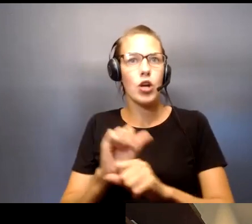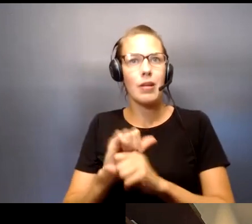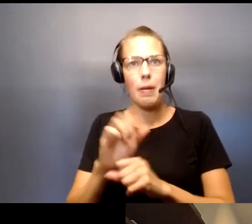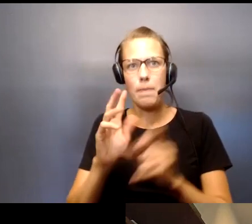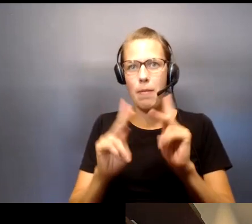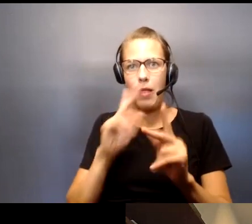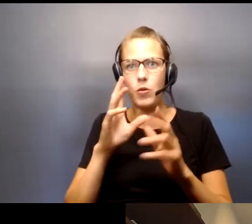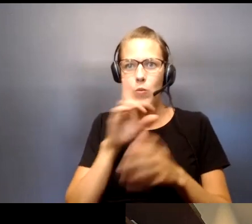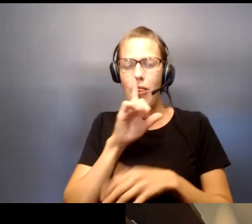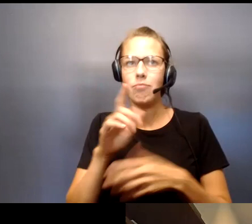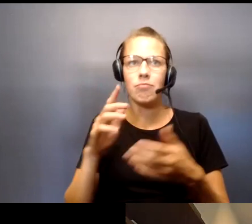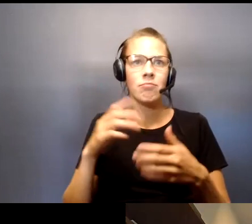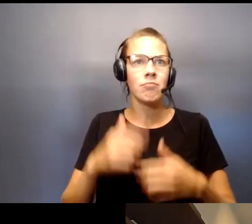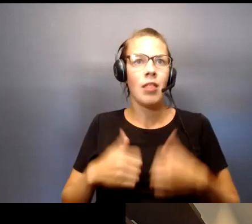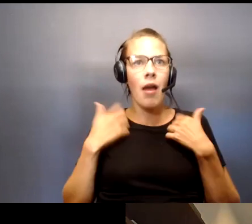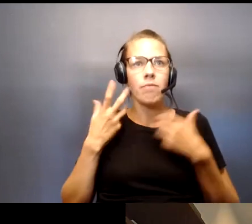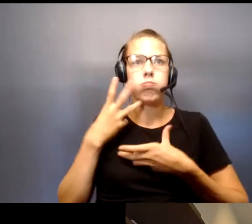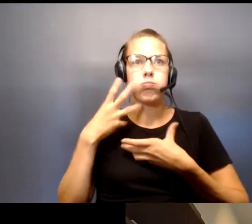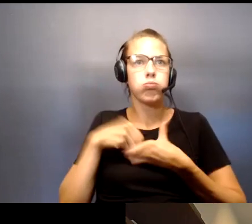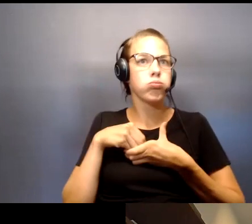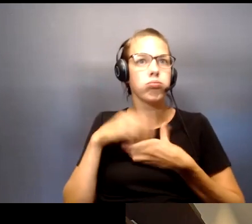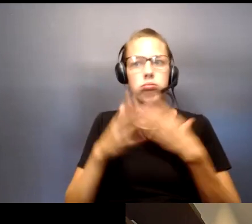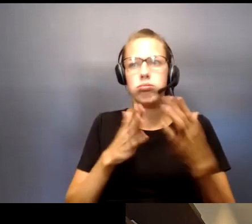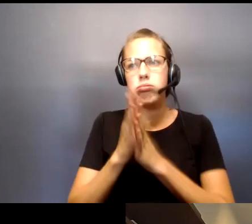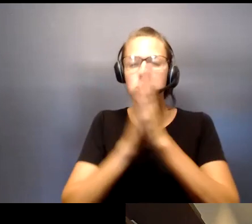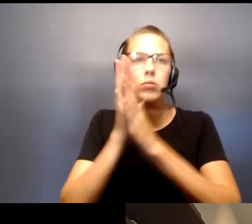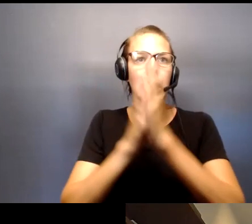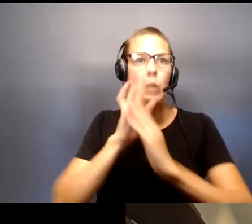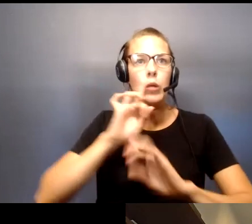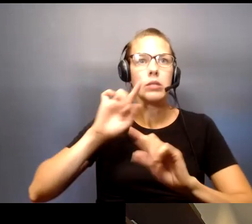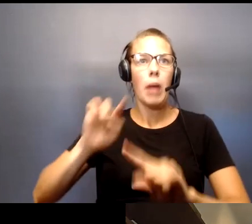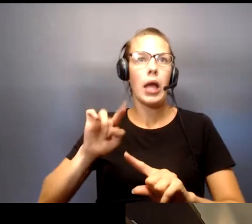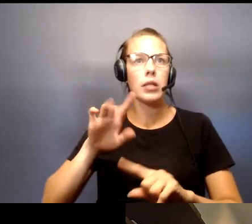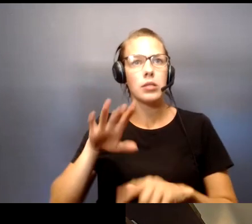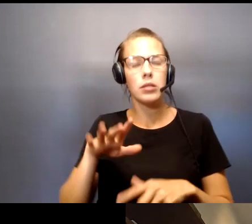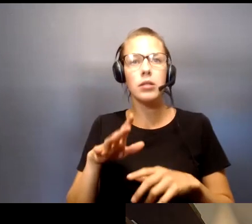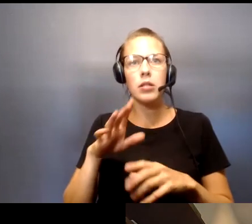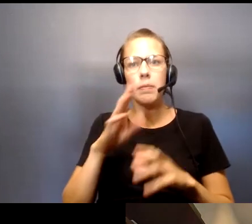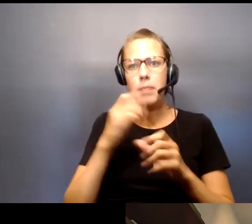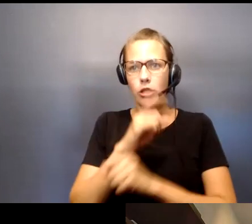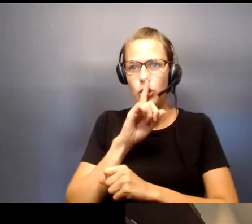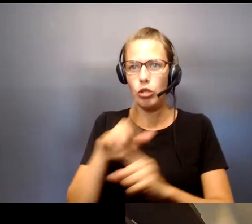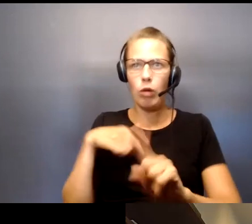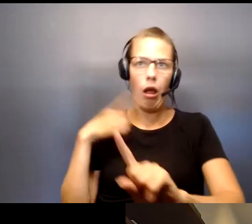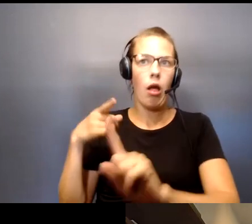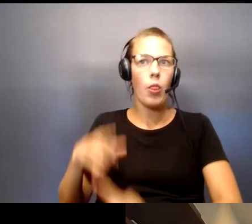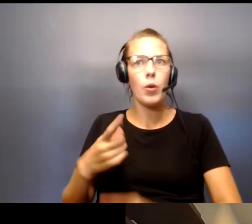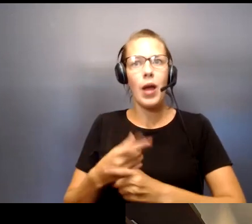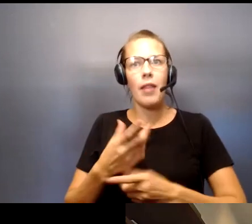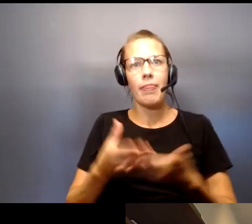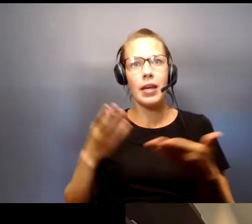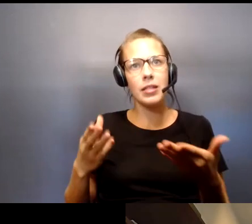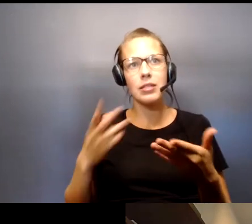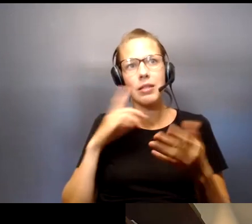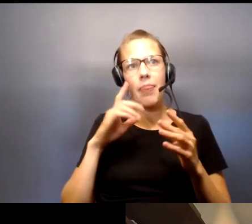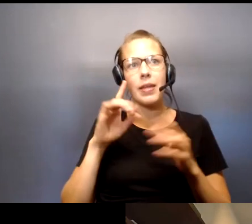invested a good deal of their lives to respond to this pandemic and make sure that the Quad Cities community is pointed in the right direction and that we have the resources and the data to do